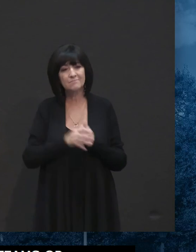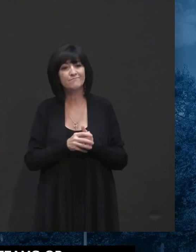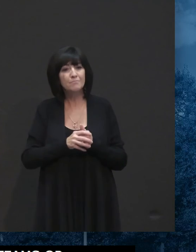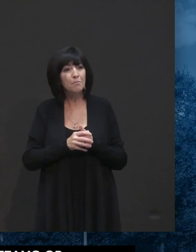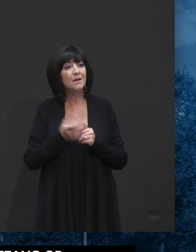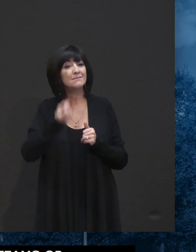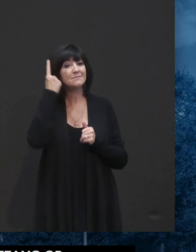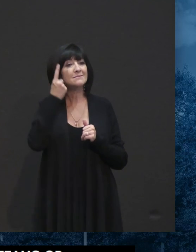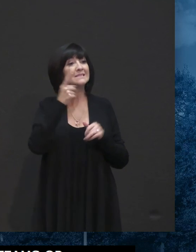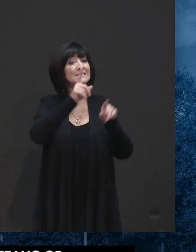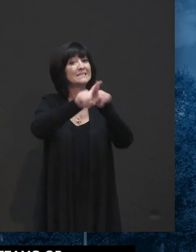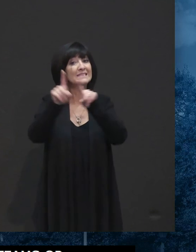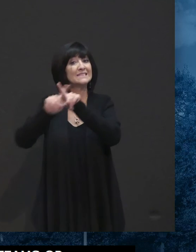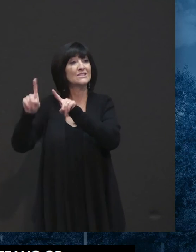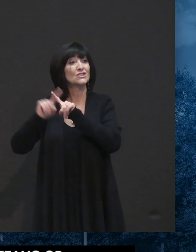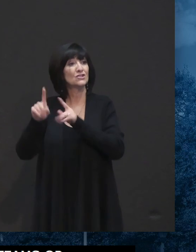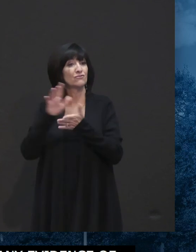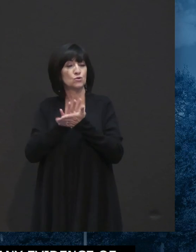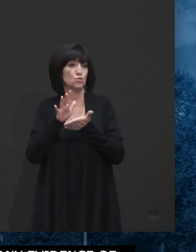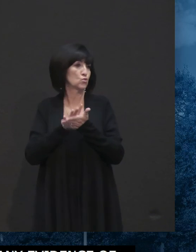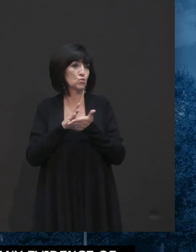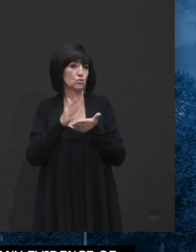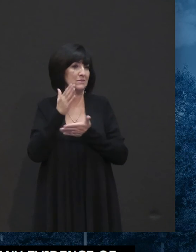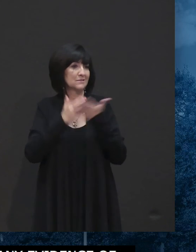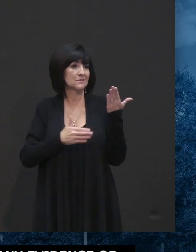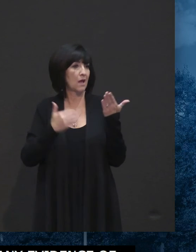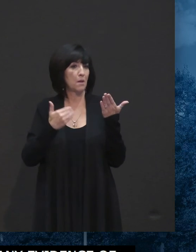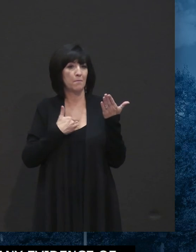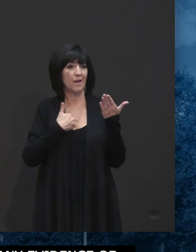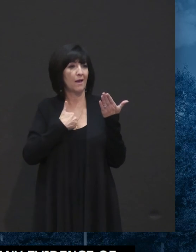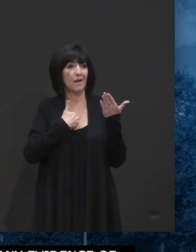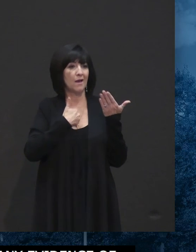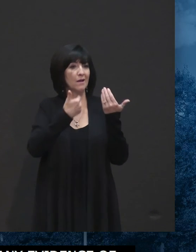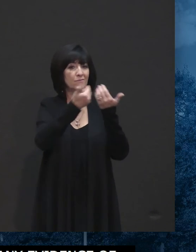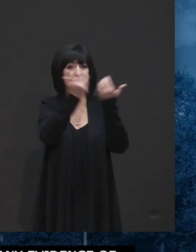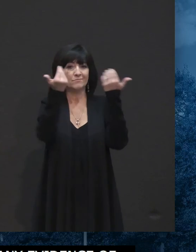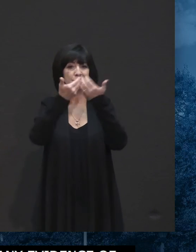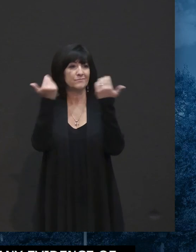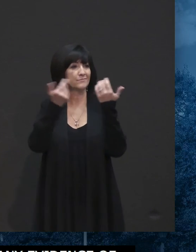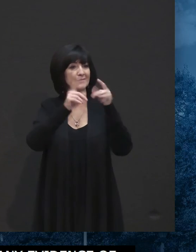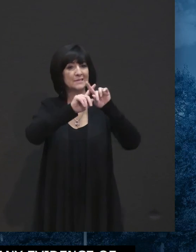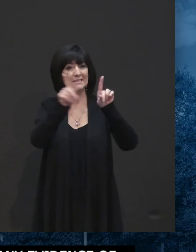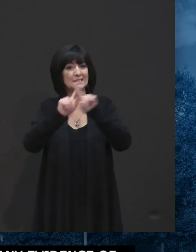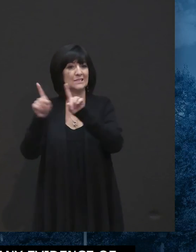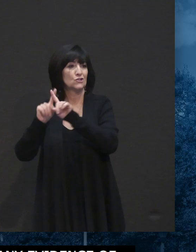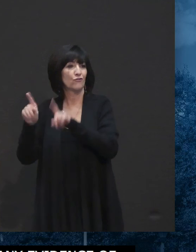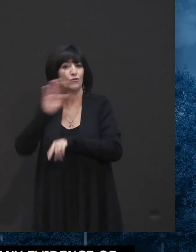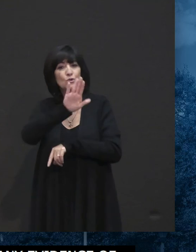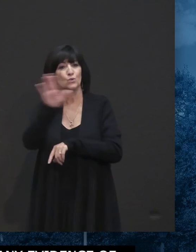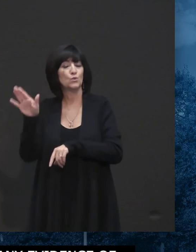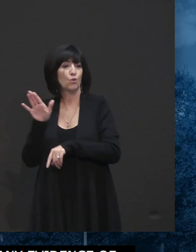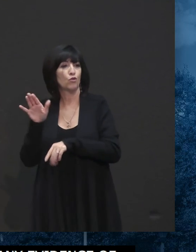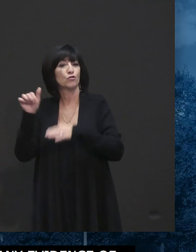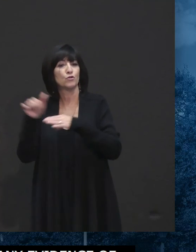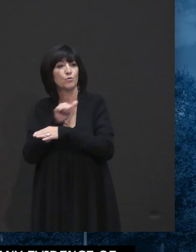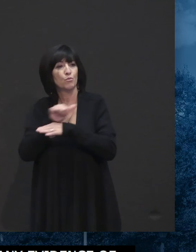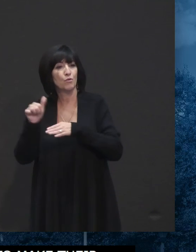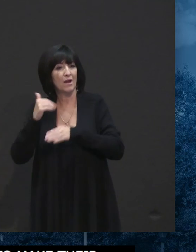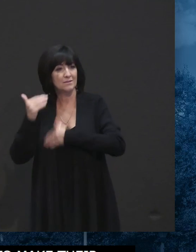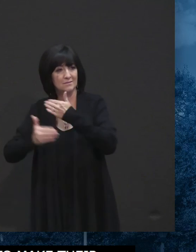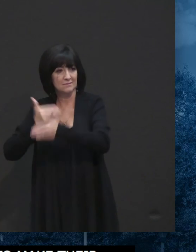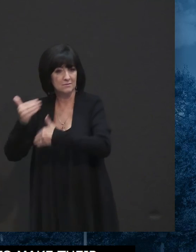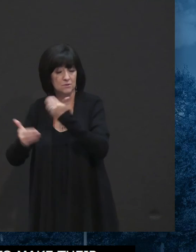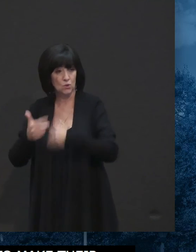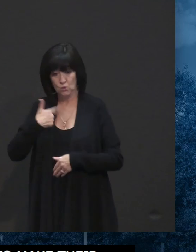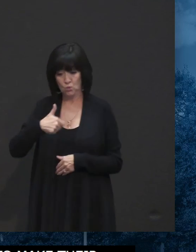that are separate from the science that our epidemiologists are looking at. But we are looking at, was there